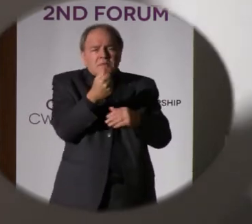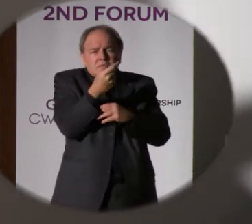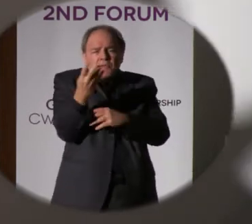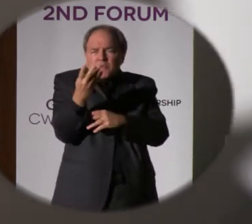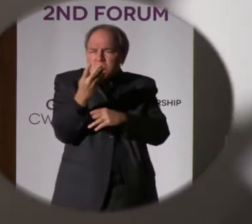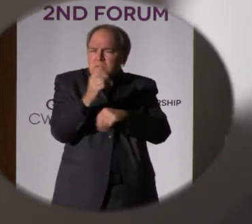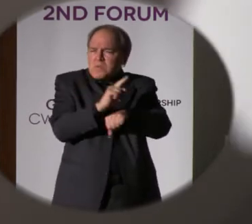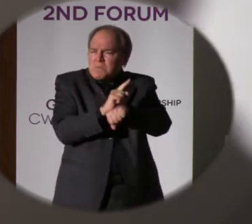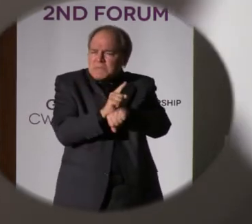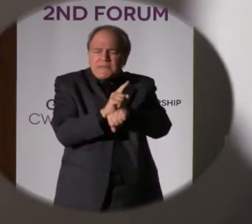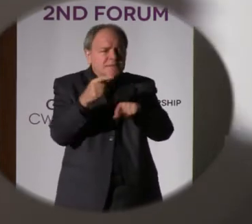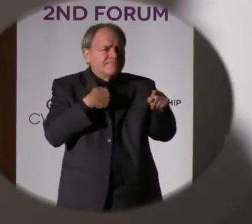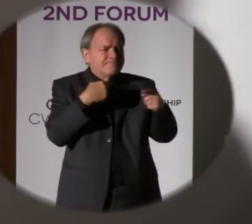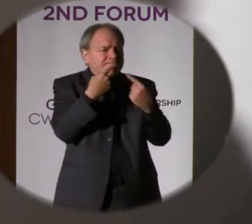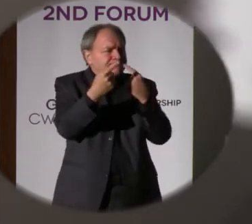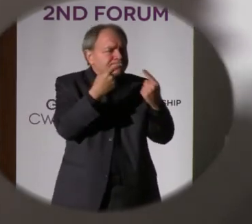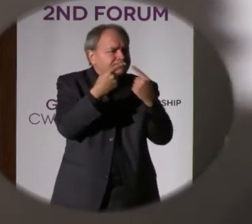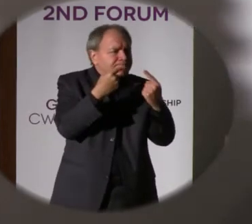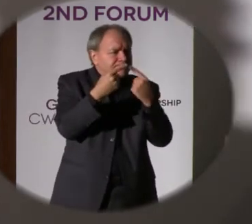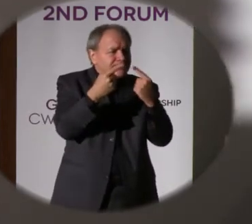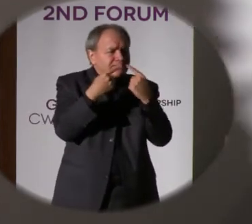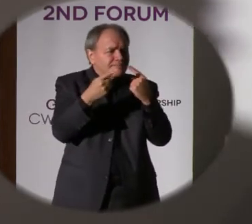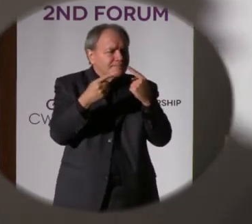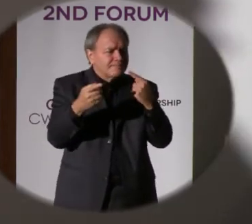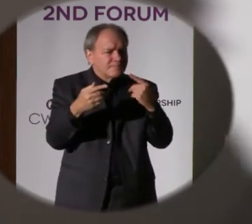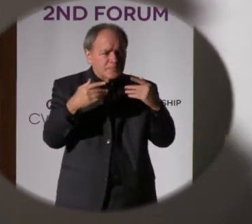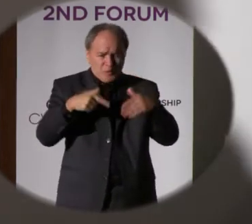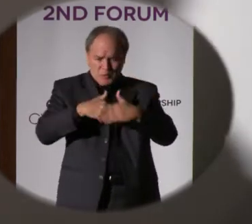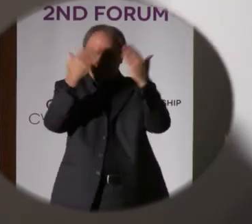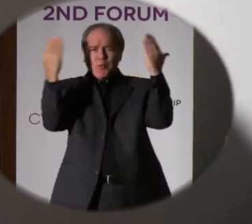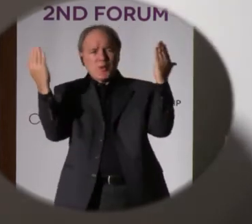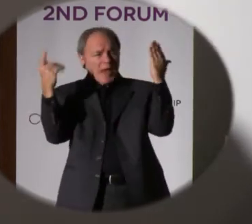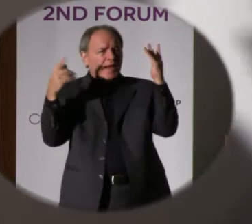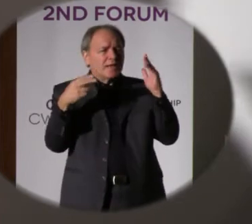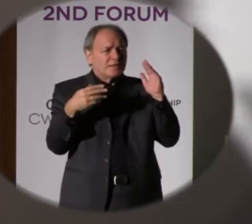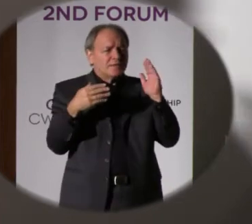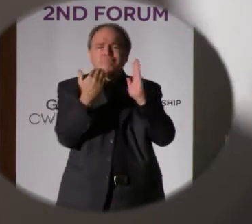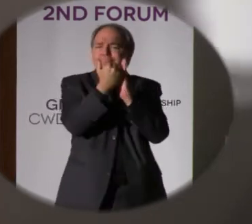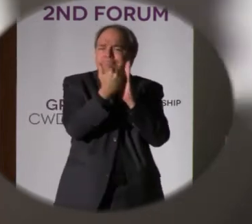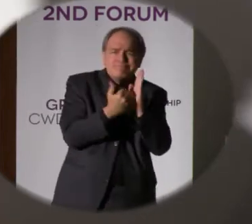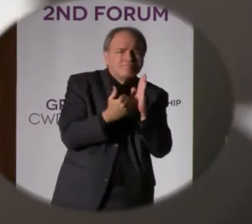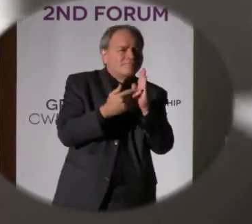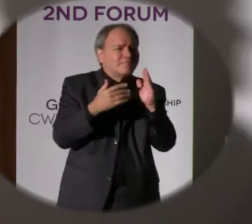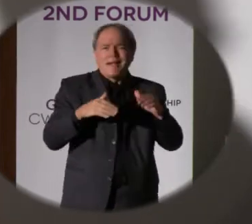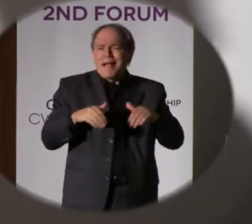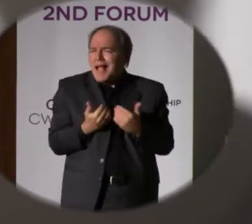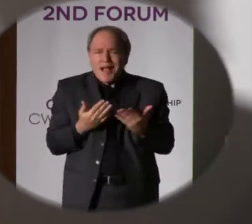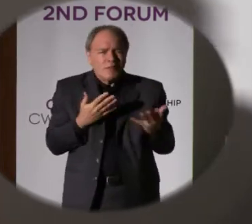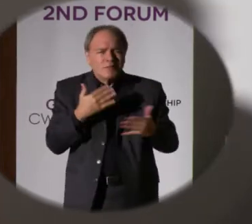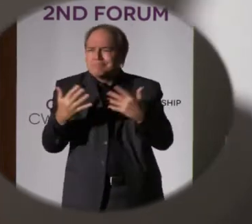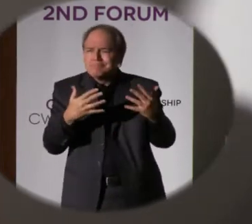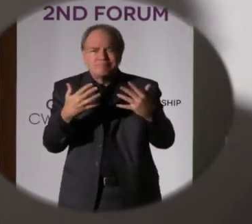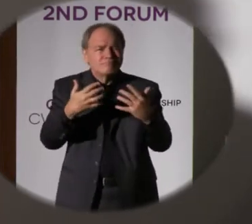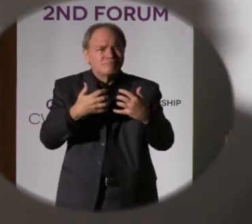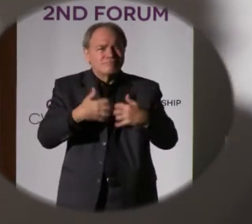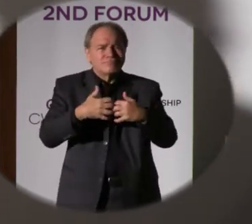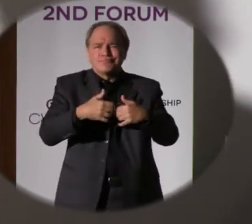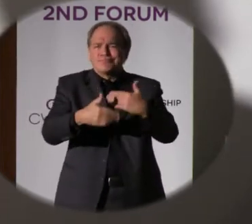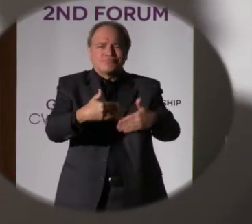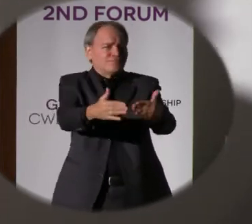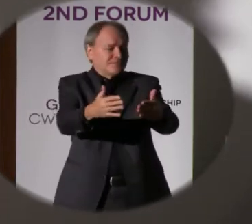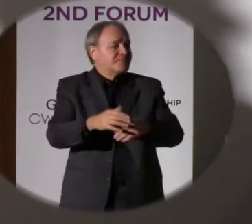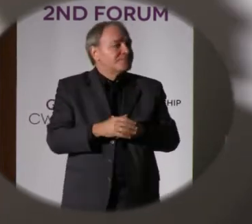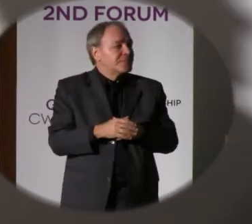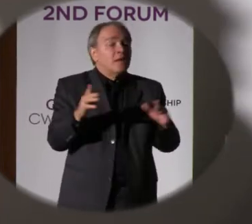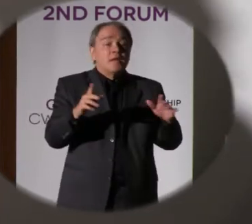of the housekeeping issues, just some of the basics about the way we're going to operate. First of all, let me direct